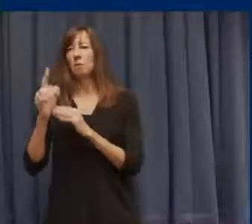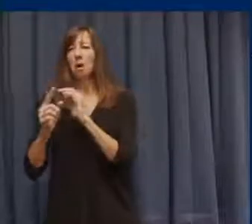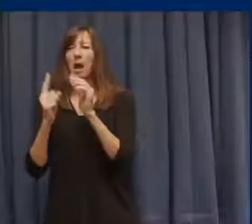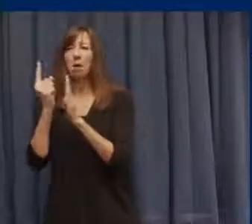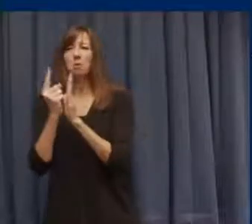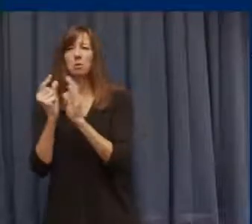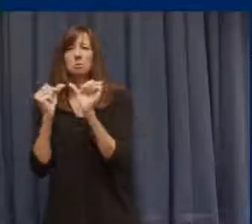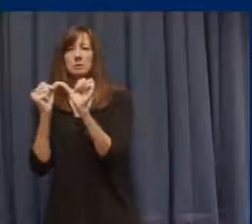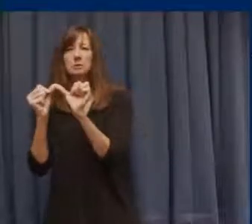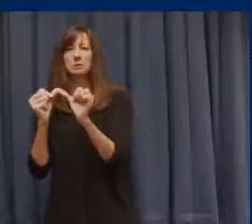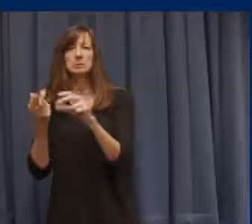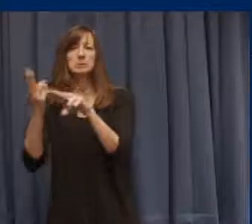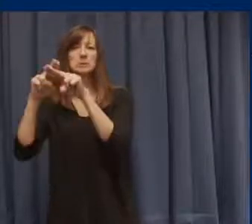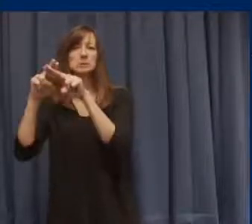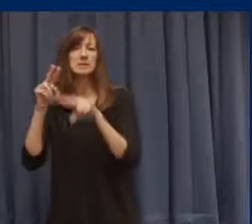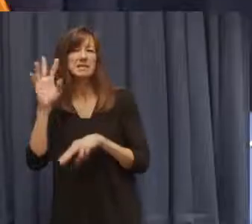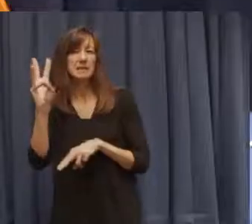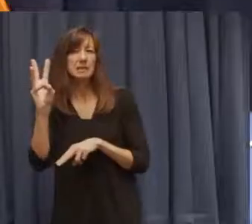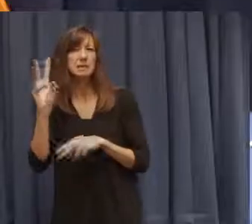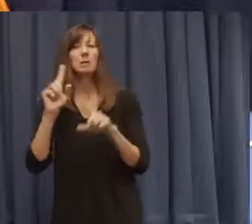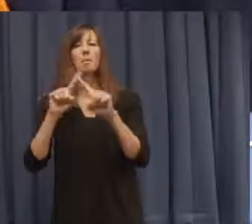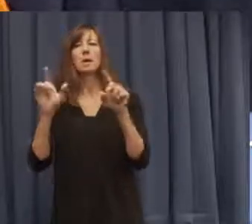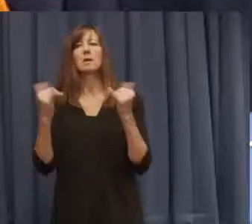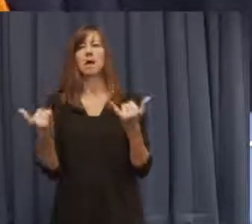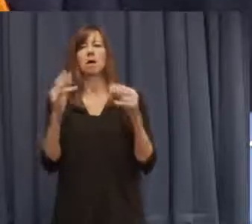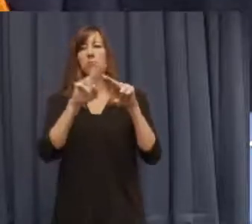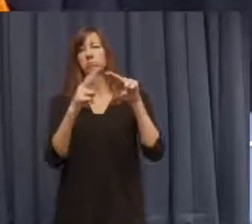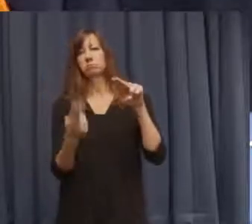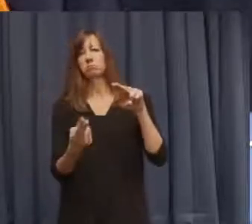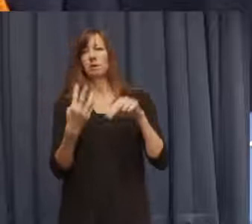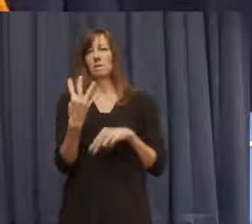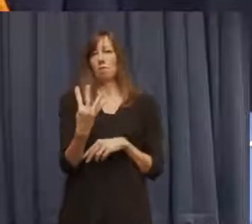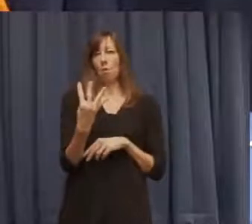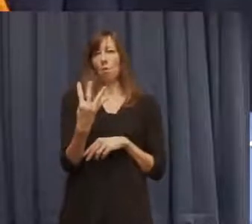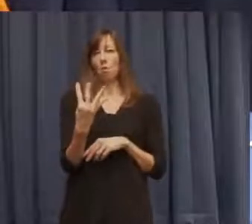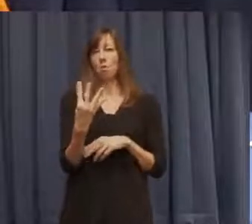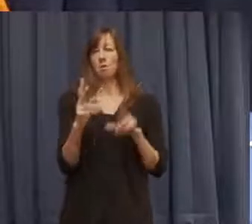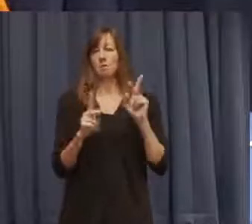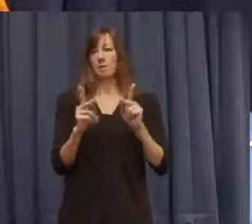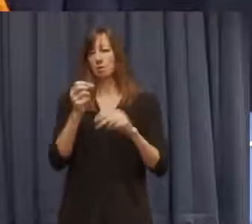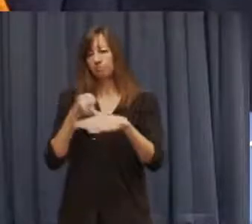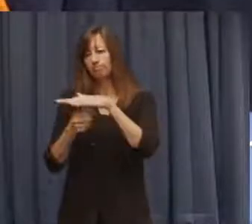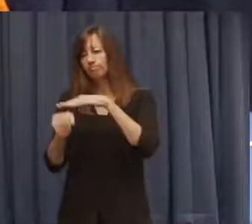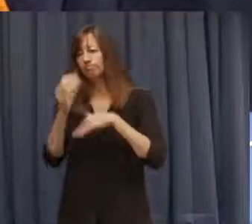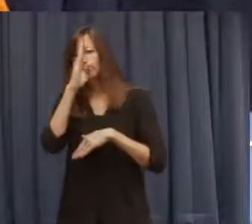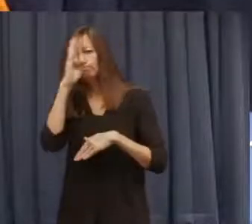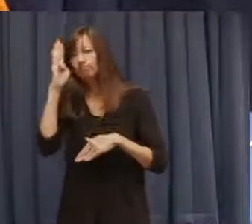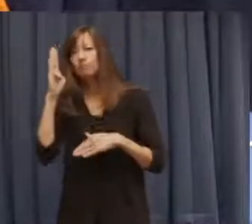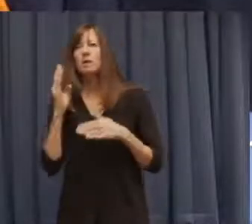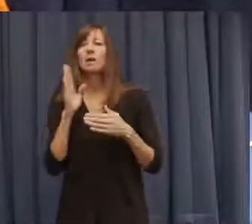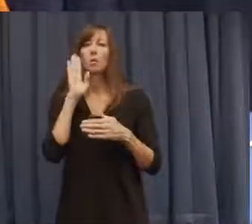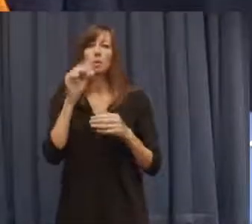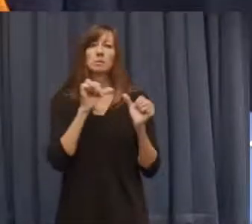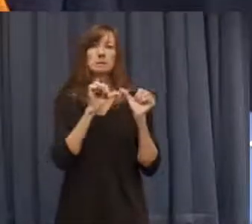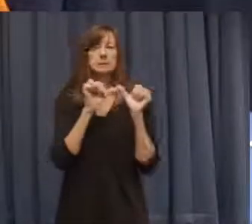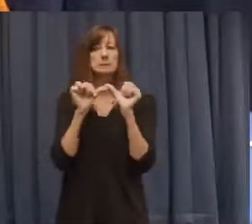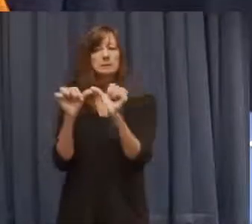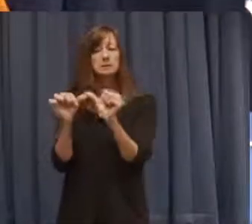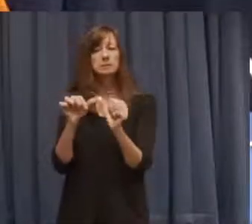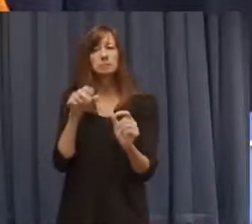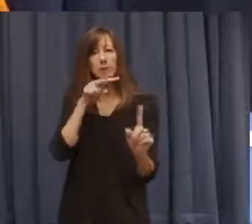at 4. And holding pretty steady at that number, but that's of course another thing that we'll watch